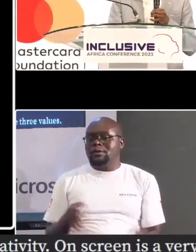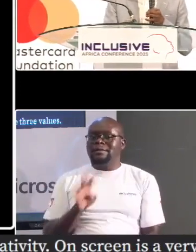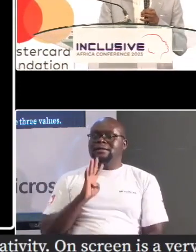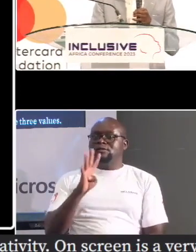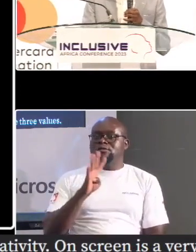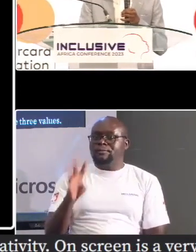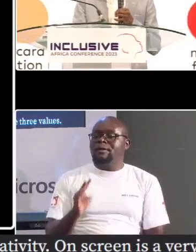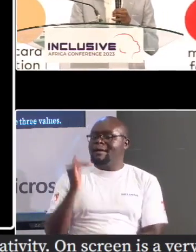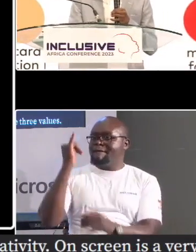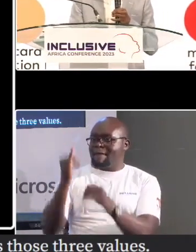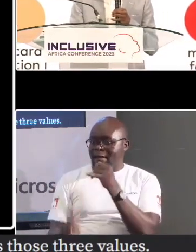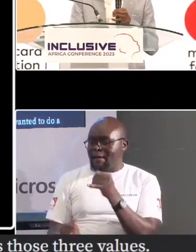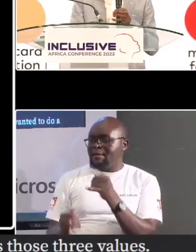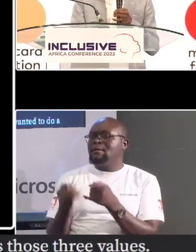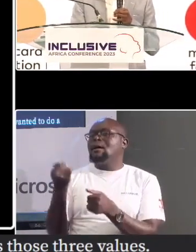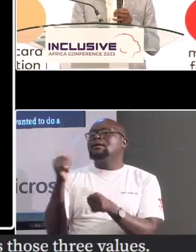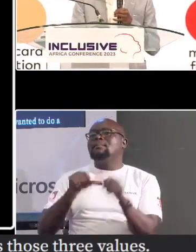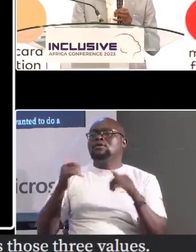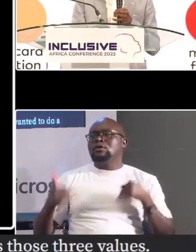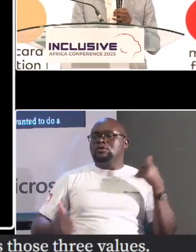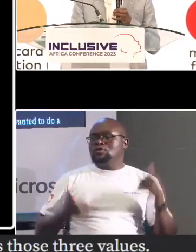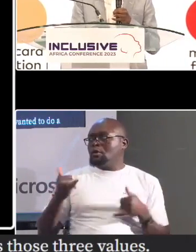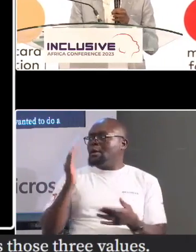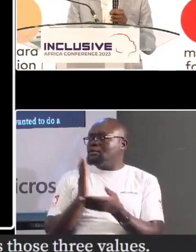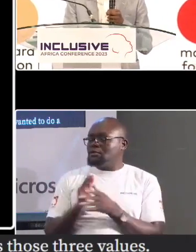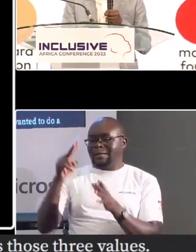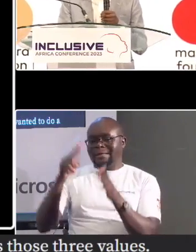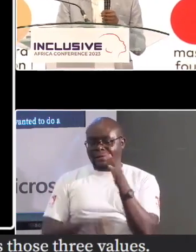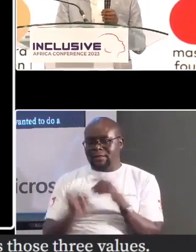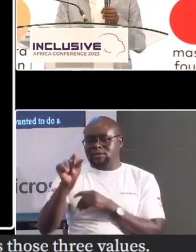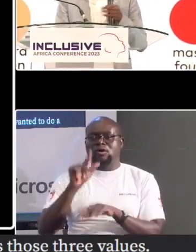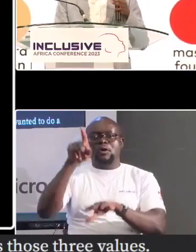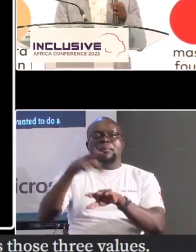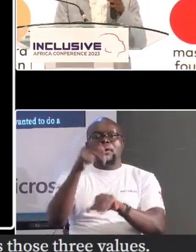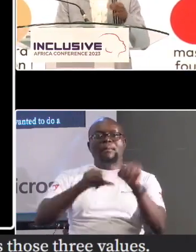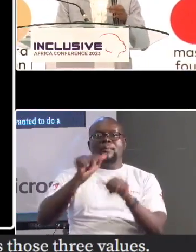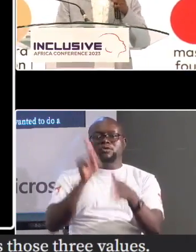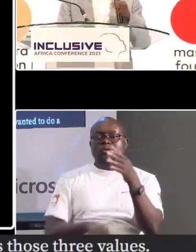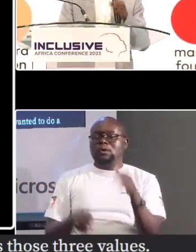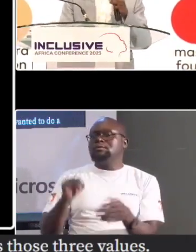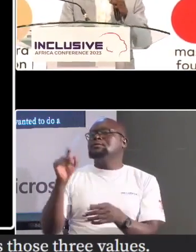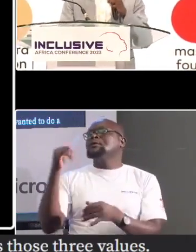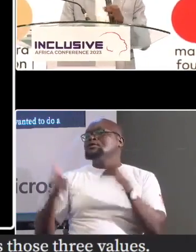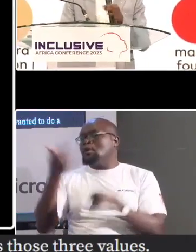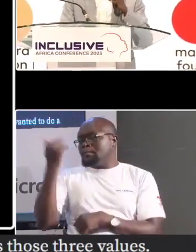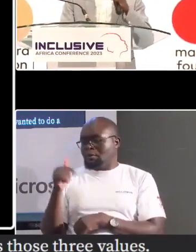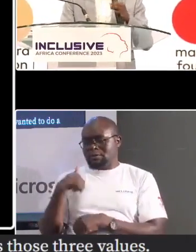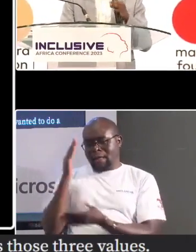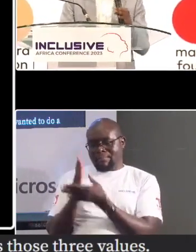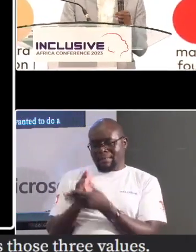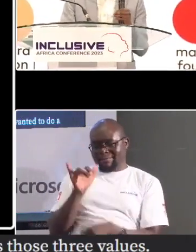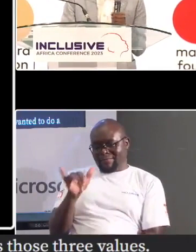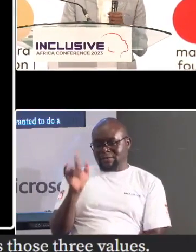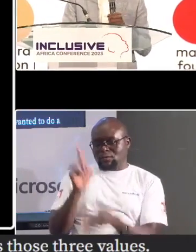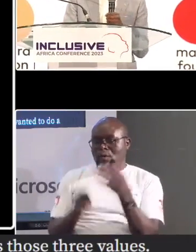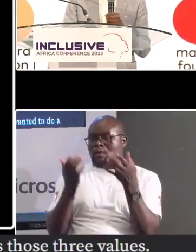speak finally a little bit about joy and read you a short poem about what joy is, because I believe that is